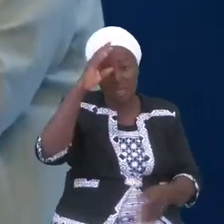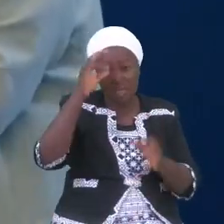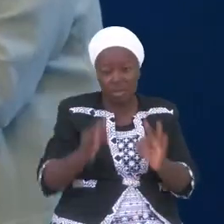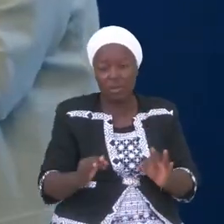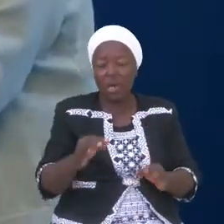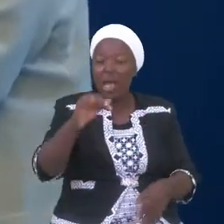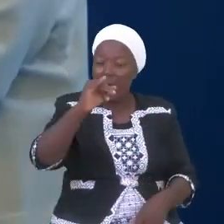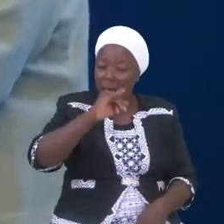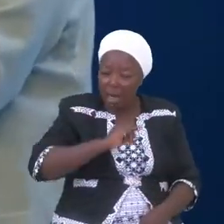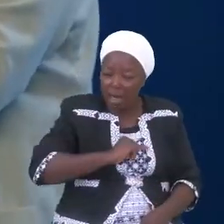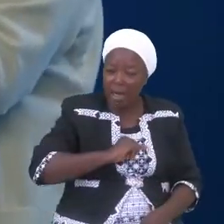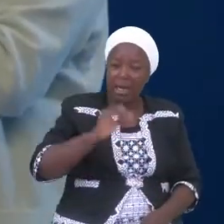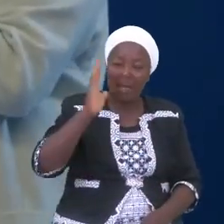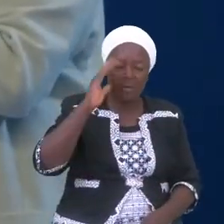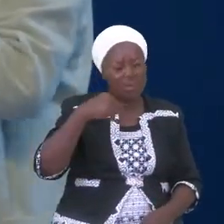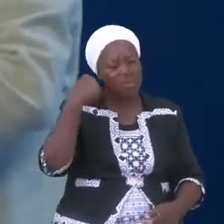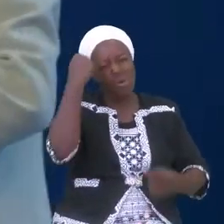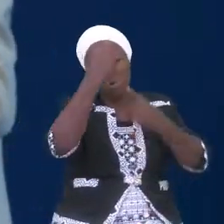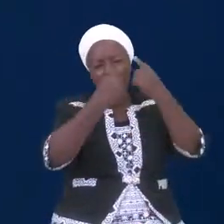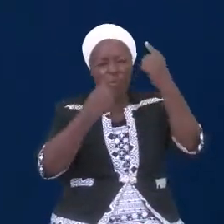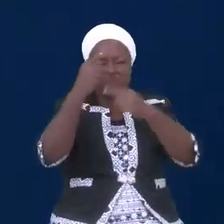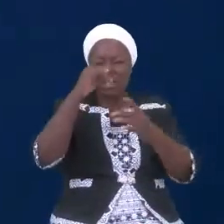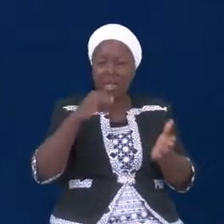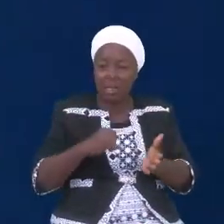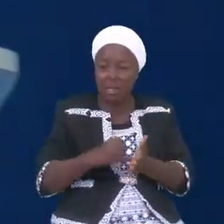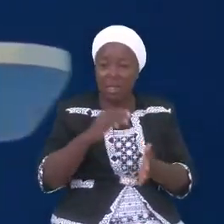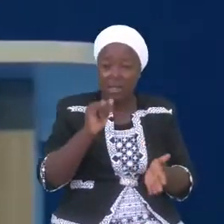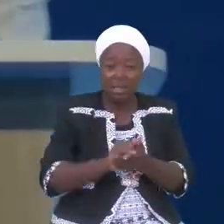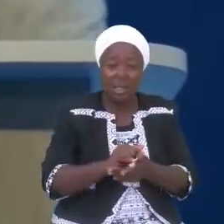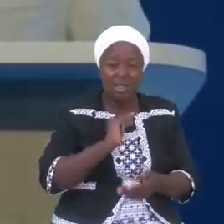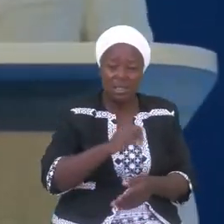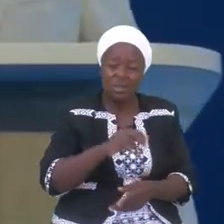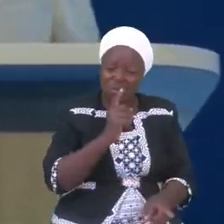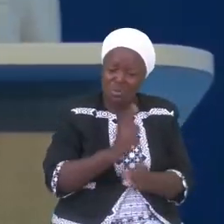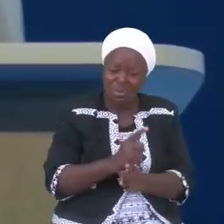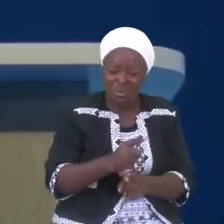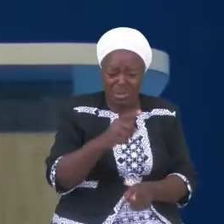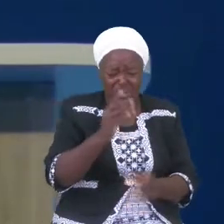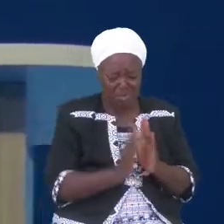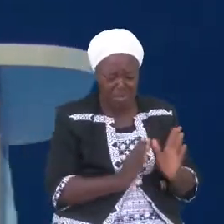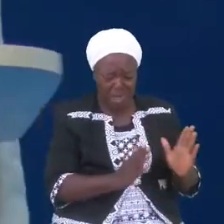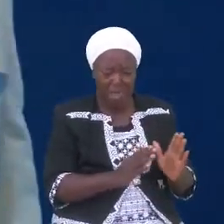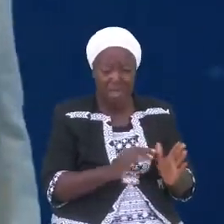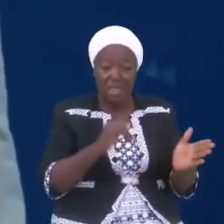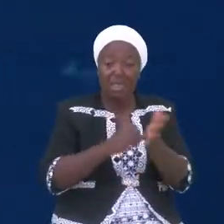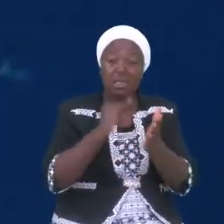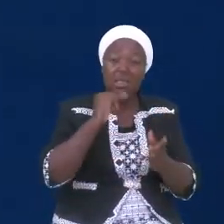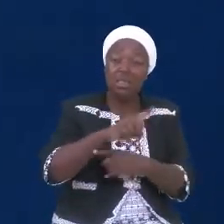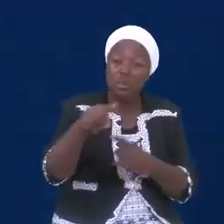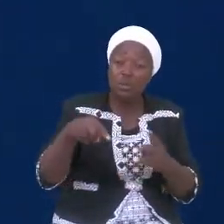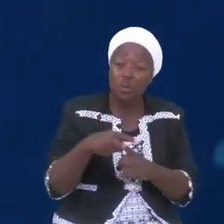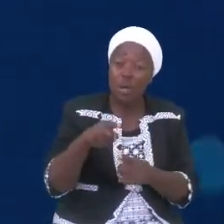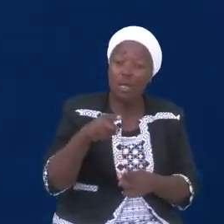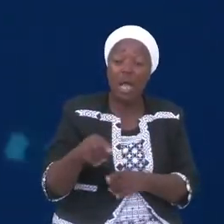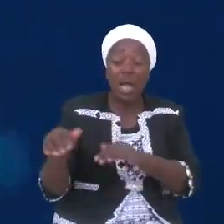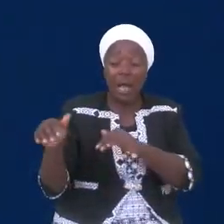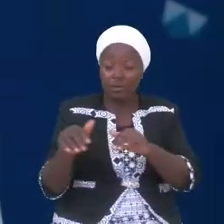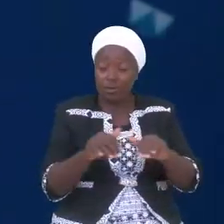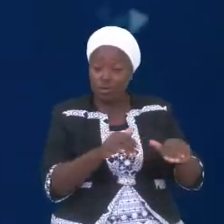I will consider it, that's just intention. It is when